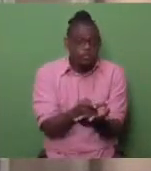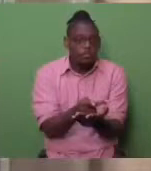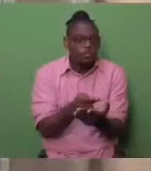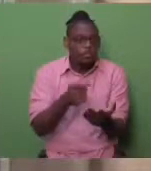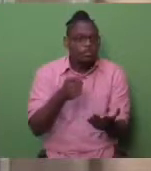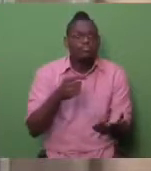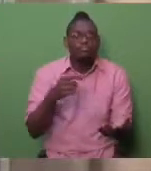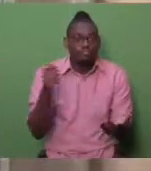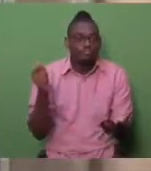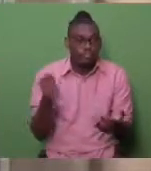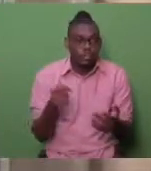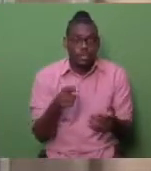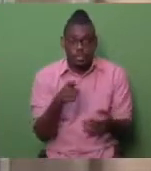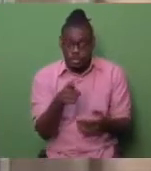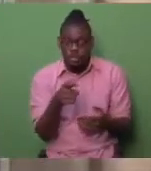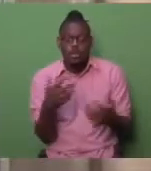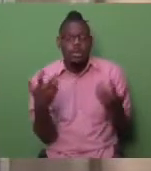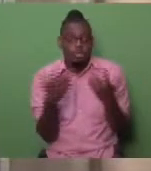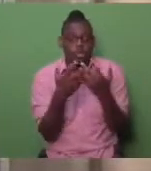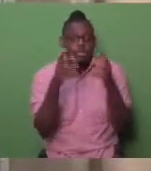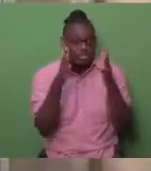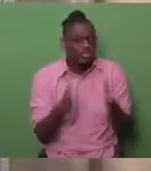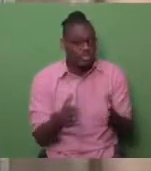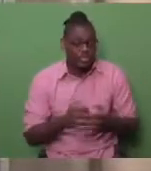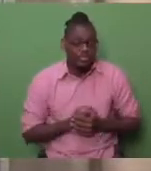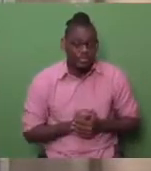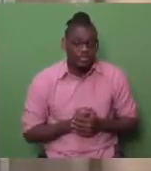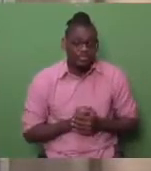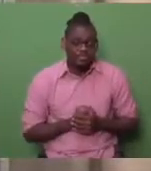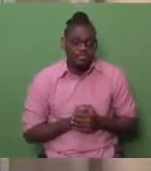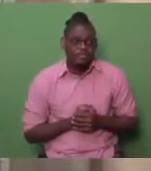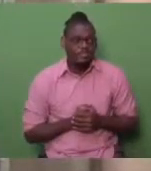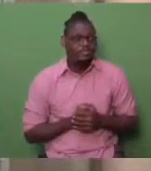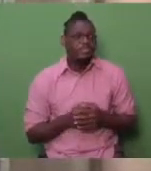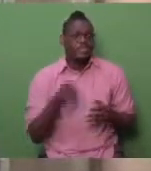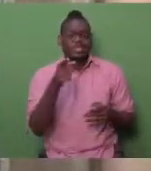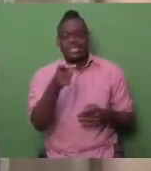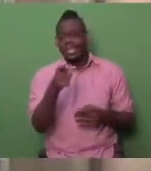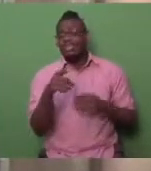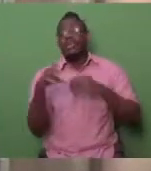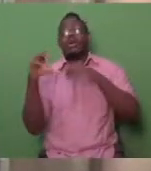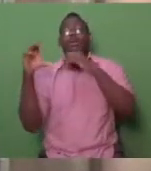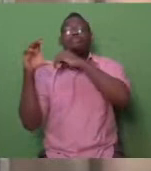money. Again, this is war on the people of Trinidad and Tobago.